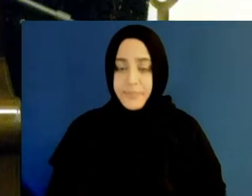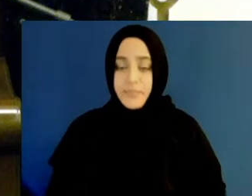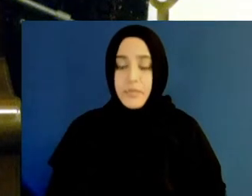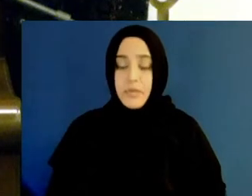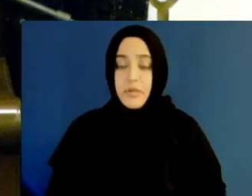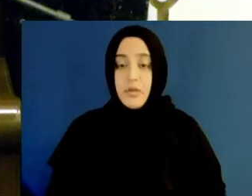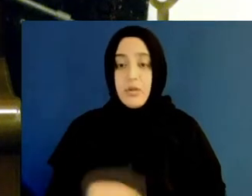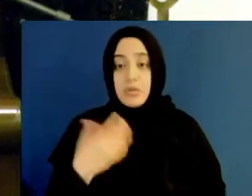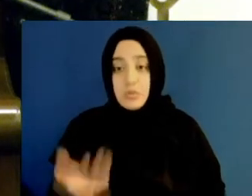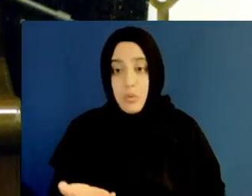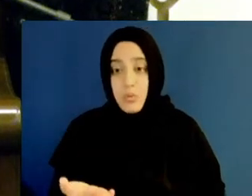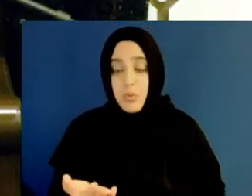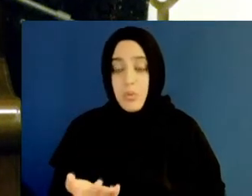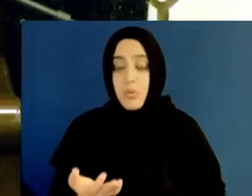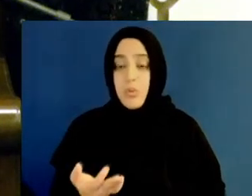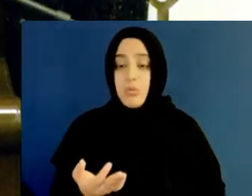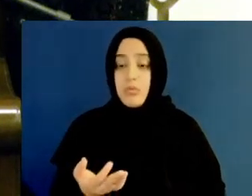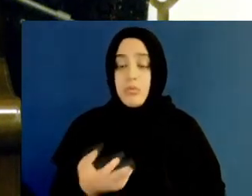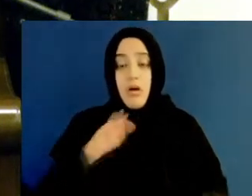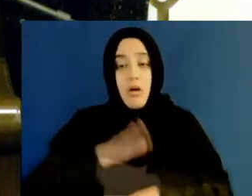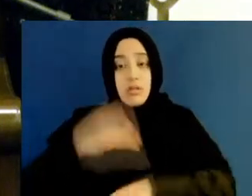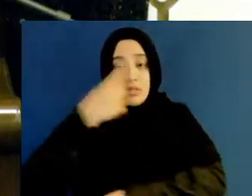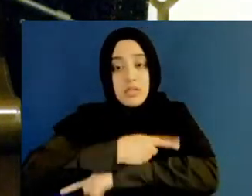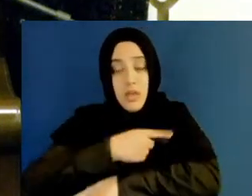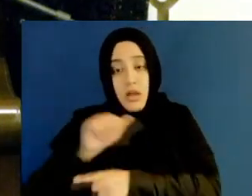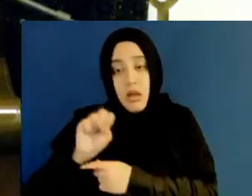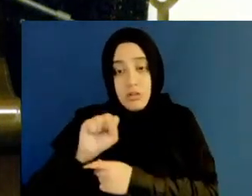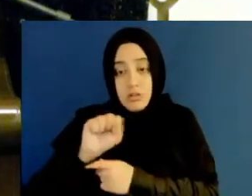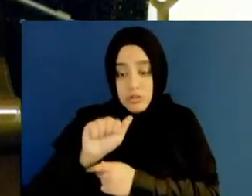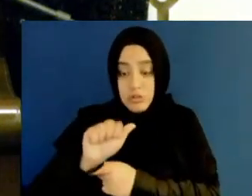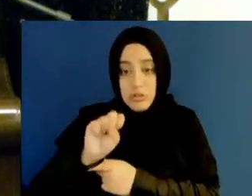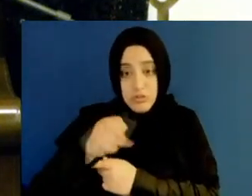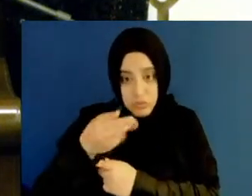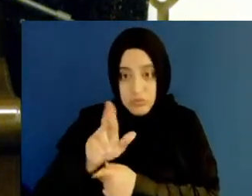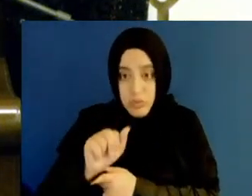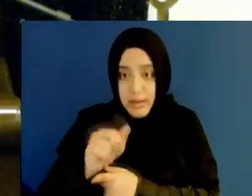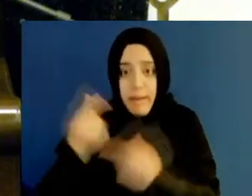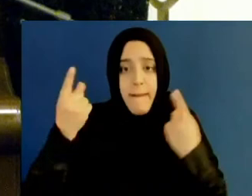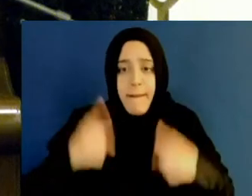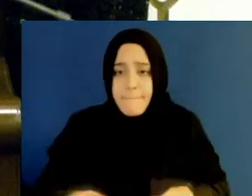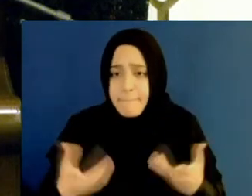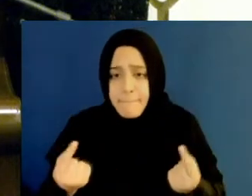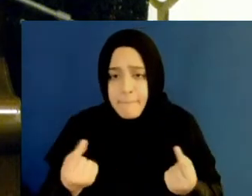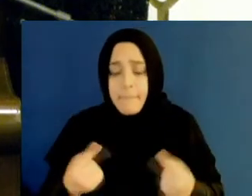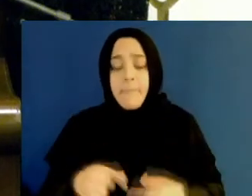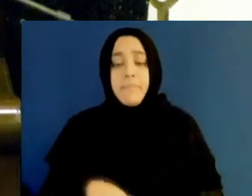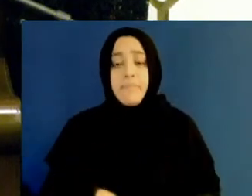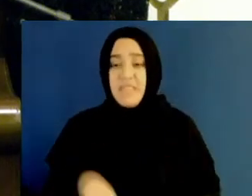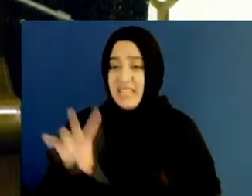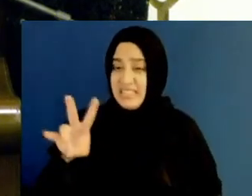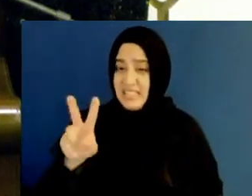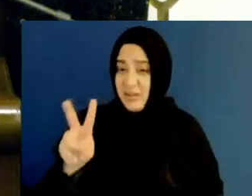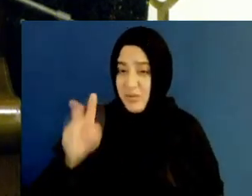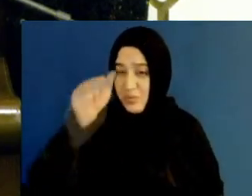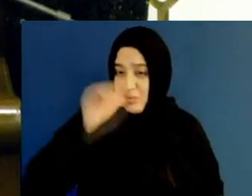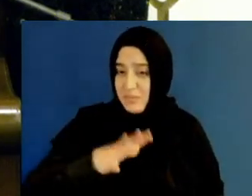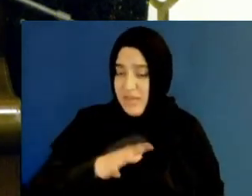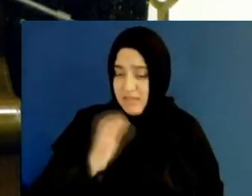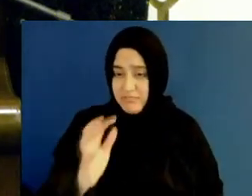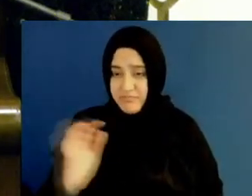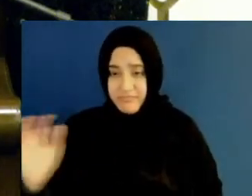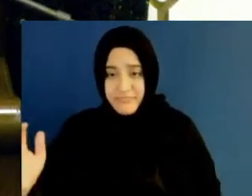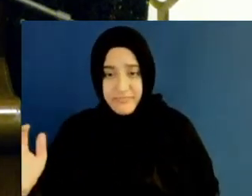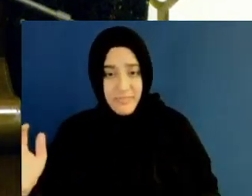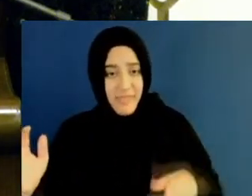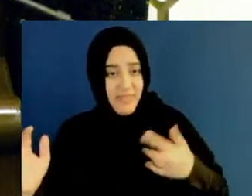have 72 men who are surrounded by a marauding army fully equipped to the bone,